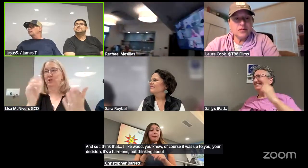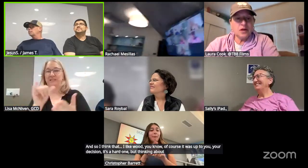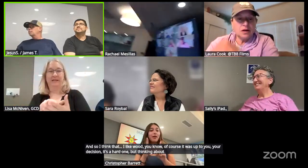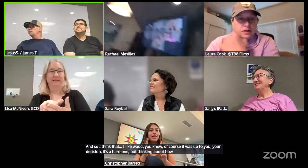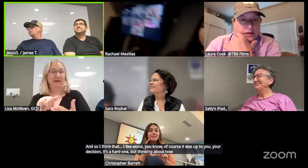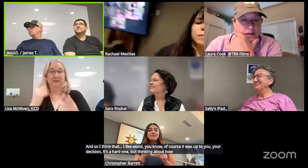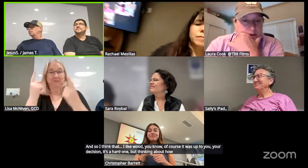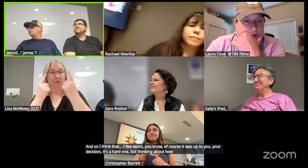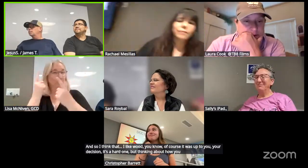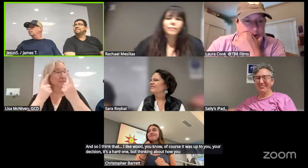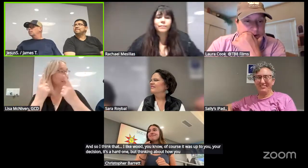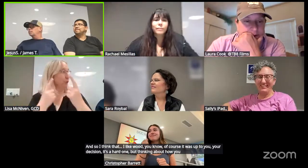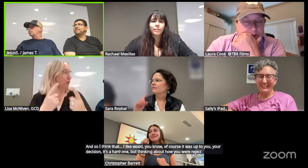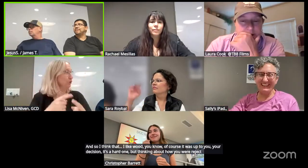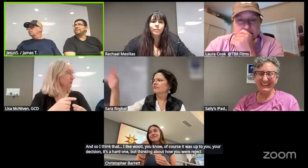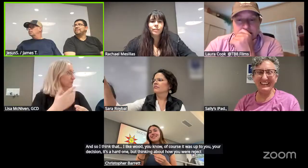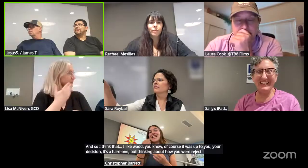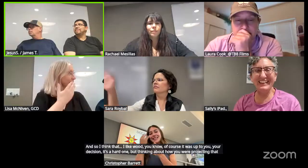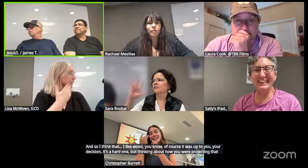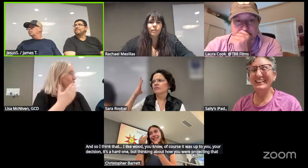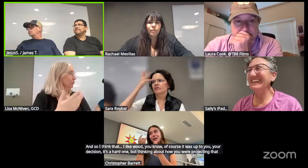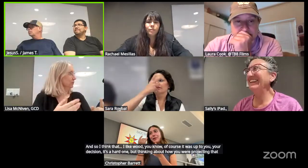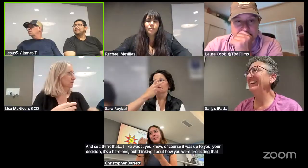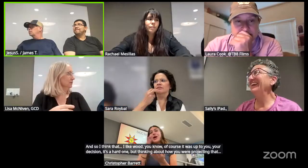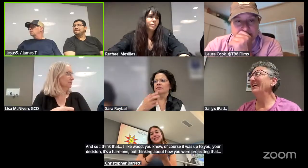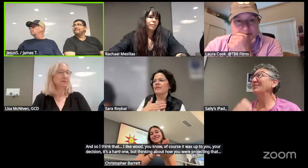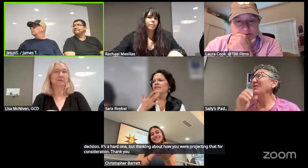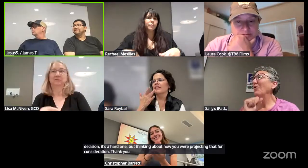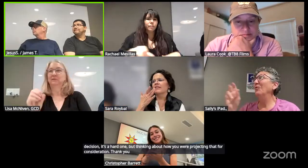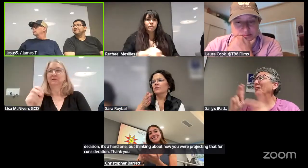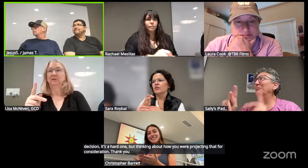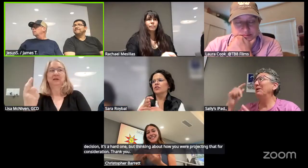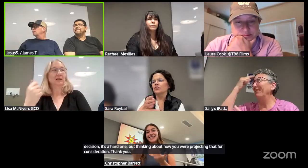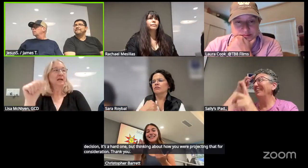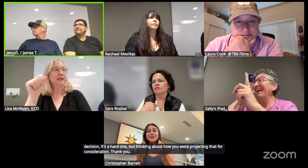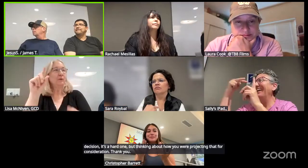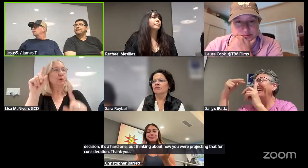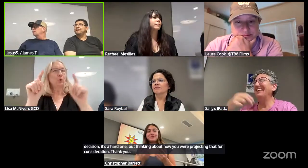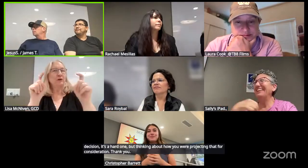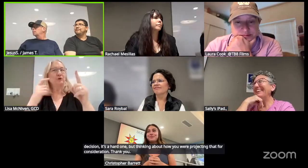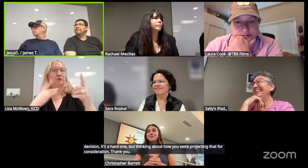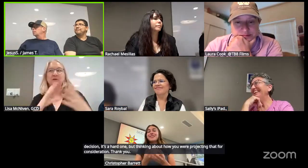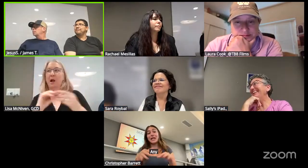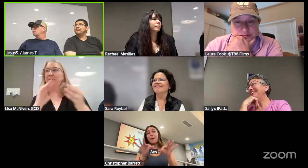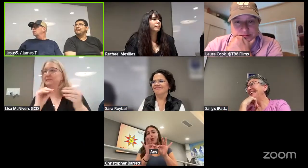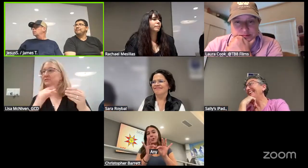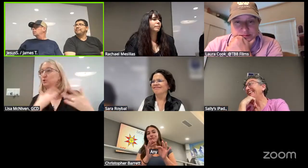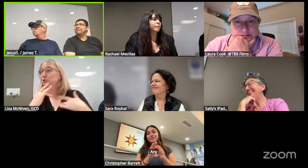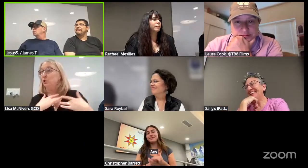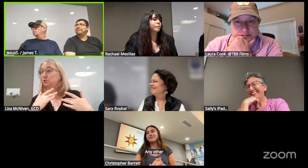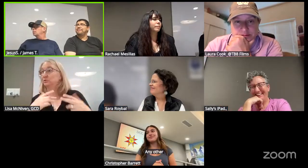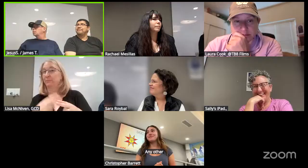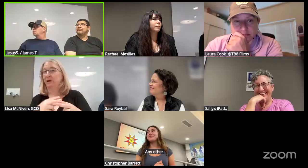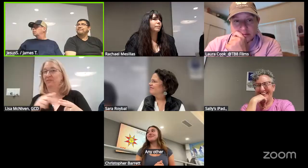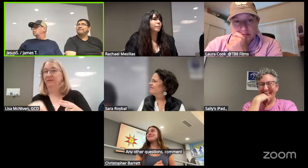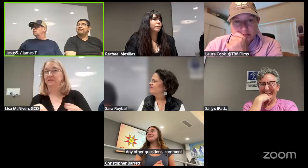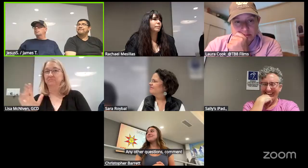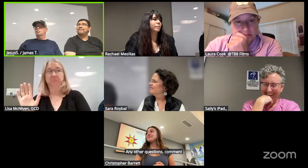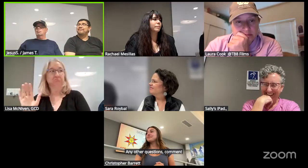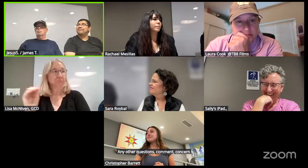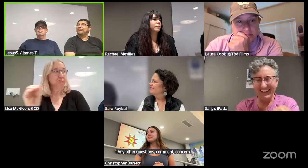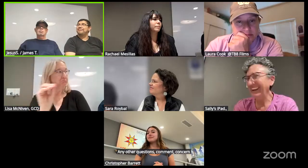for suggesting that for consideration. Thank you. Any other questions, comment, concerns about